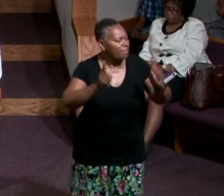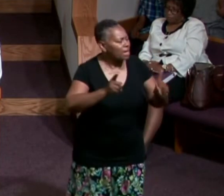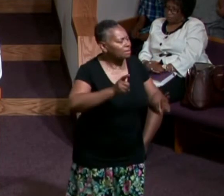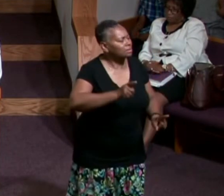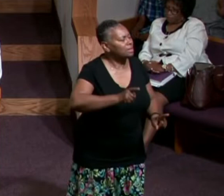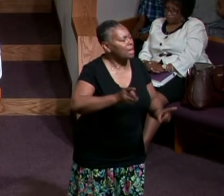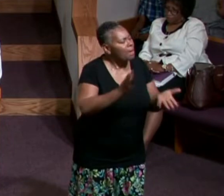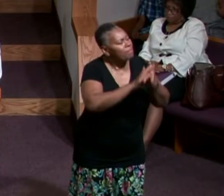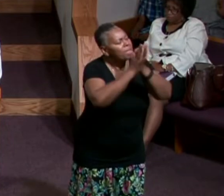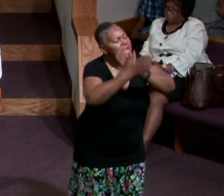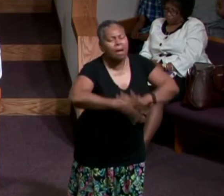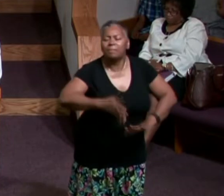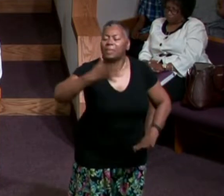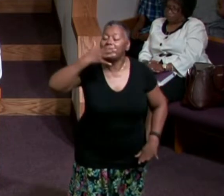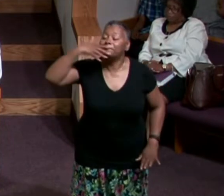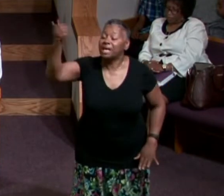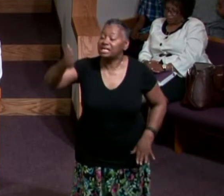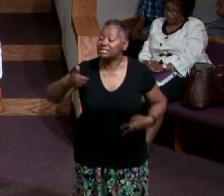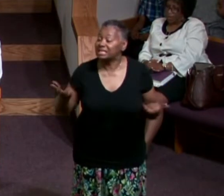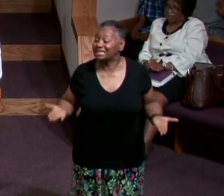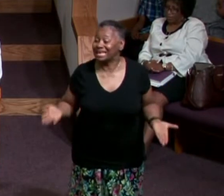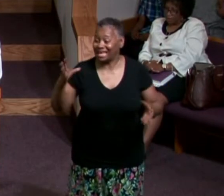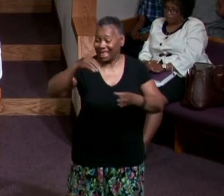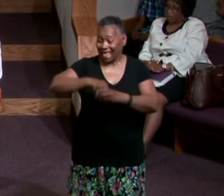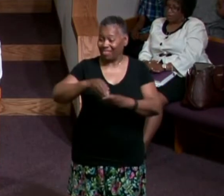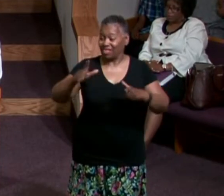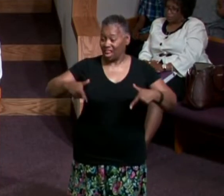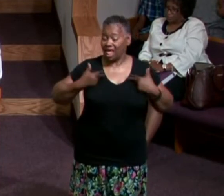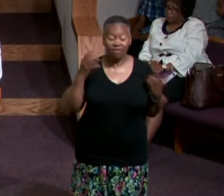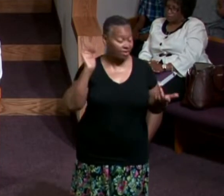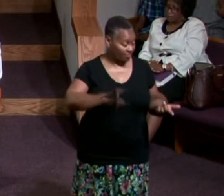thing that have happened in the life of that child.